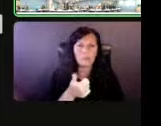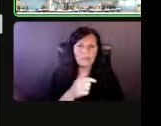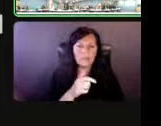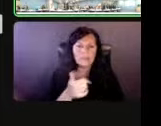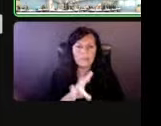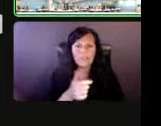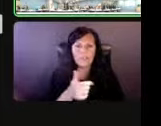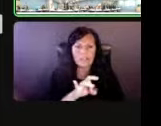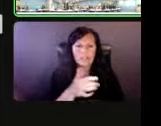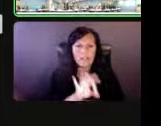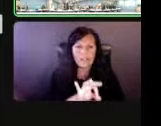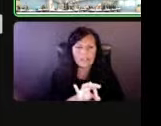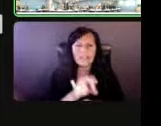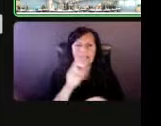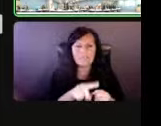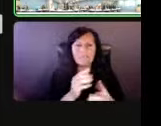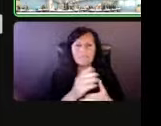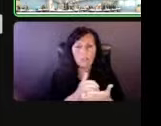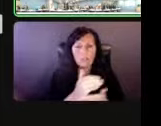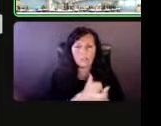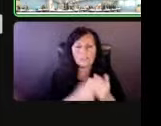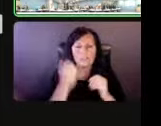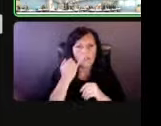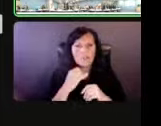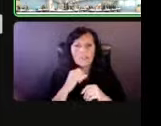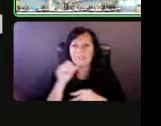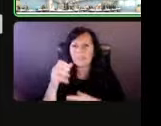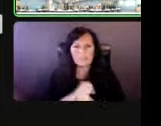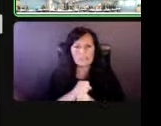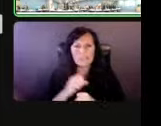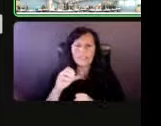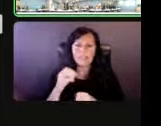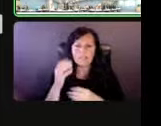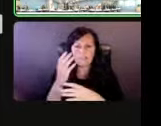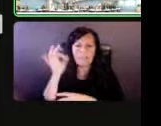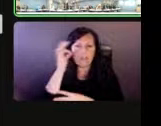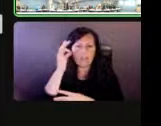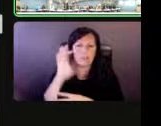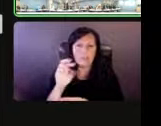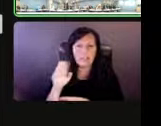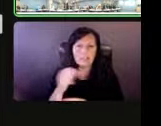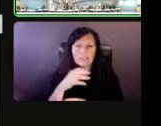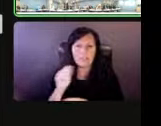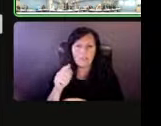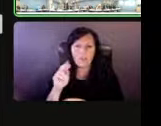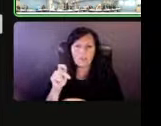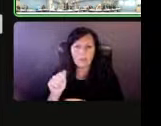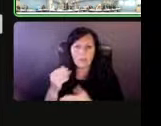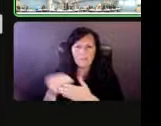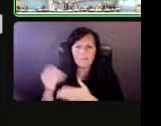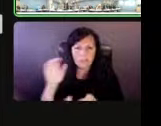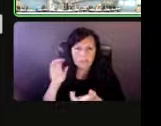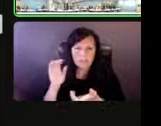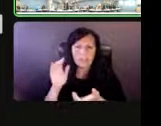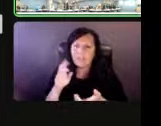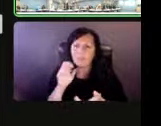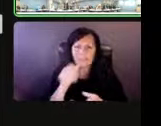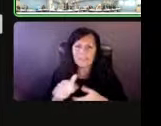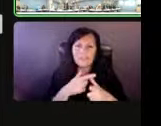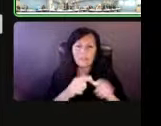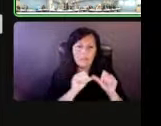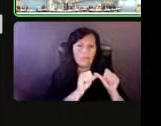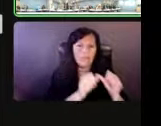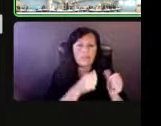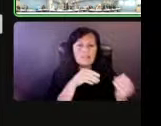2019. If we hadn't received federal CARES and ARPA funding, we would have continued to spend fund balance every single